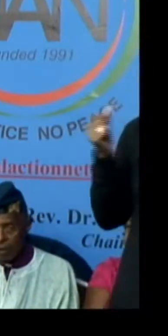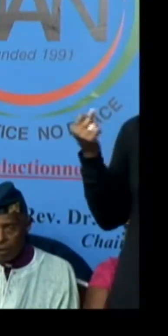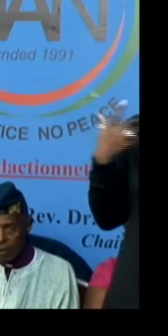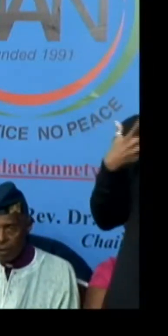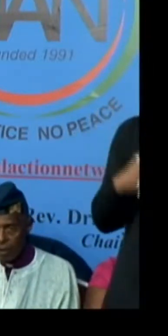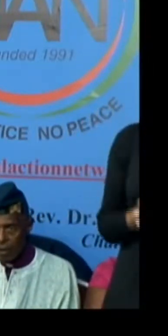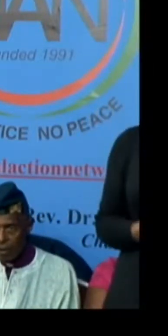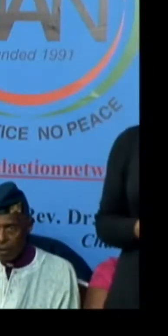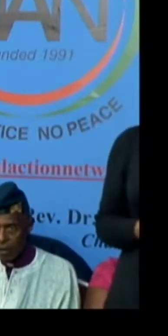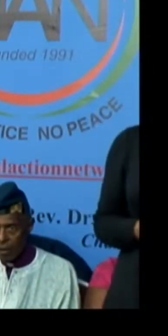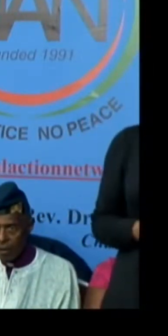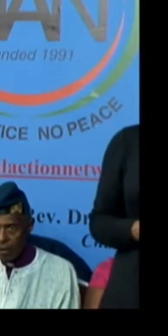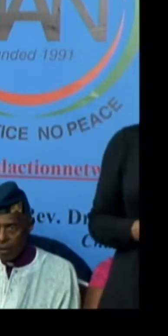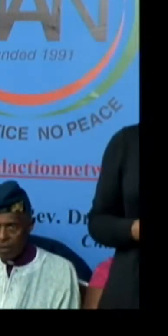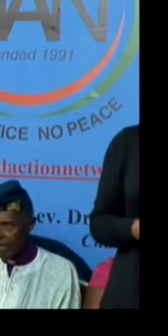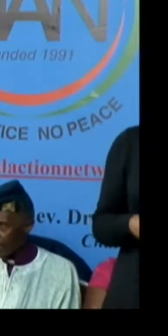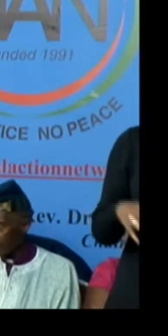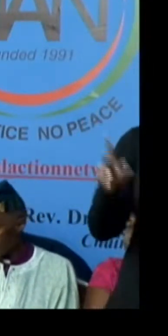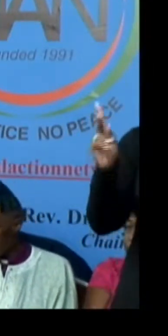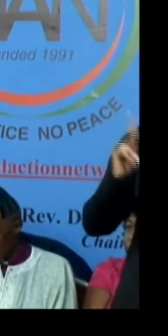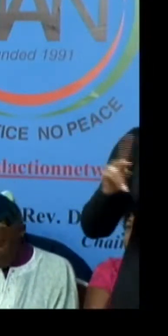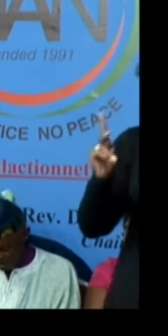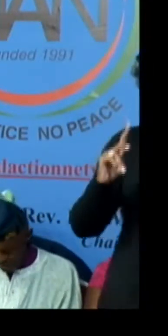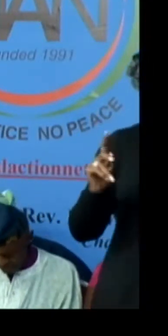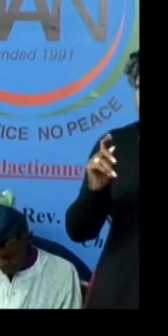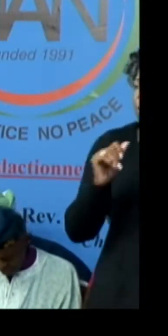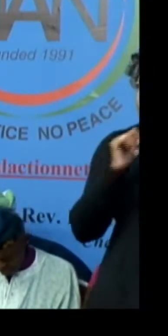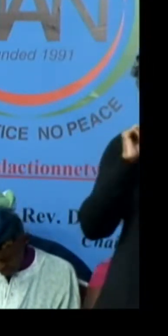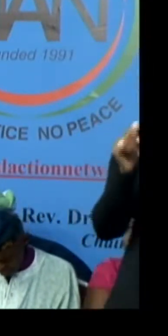are ineffective is they're scared.